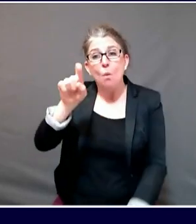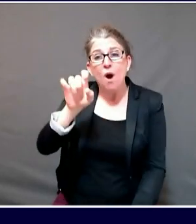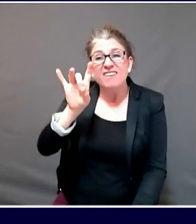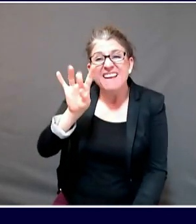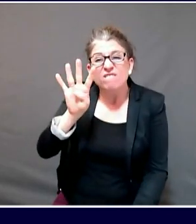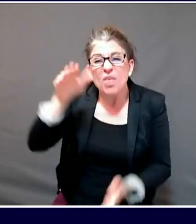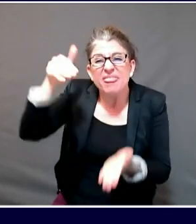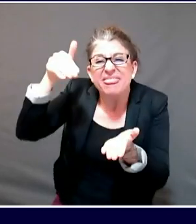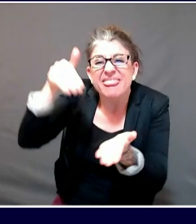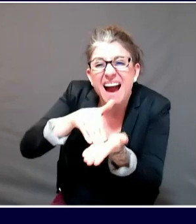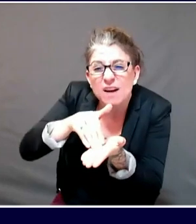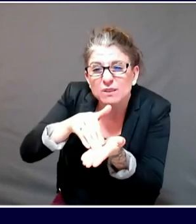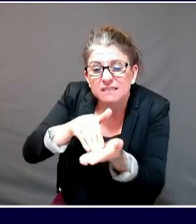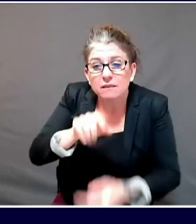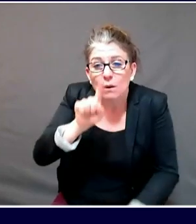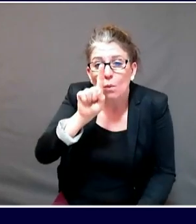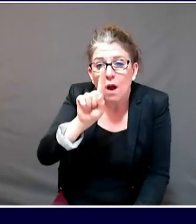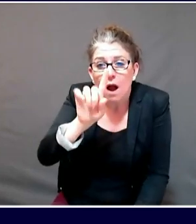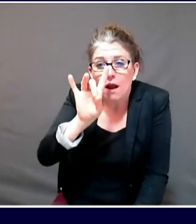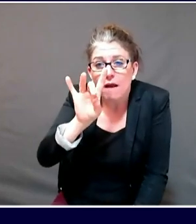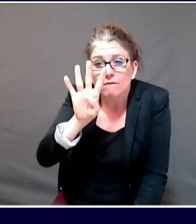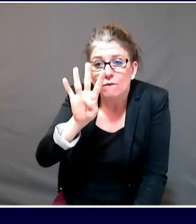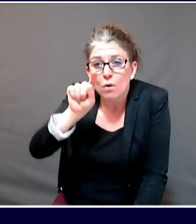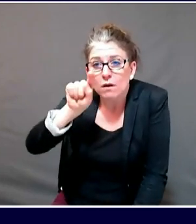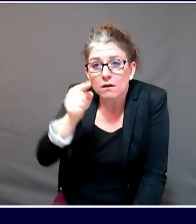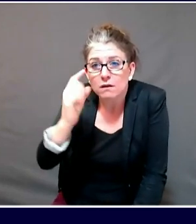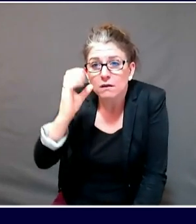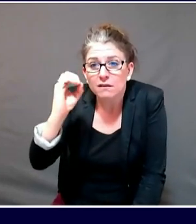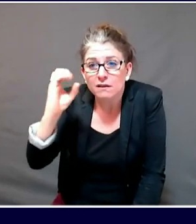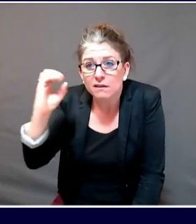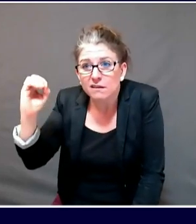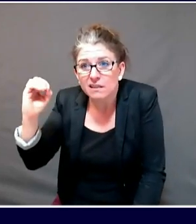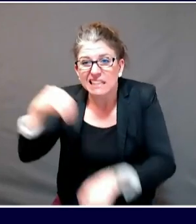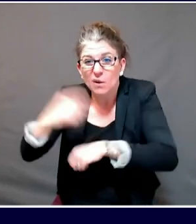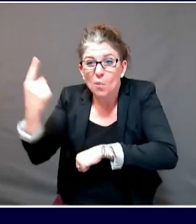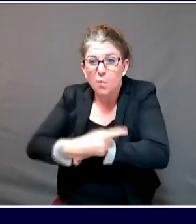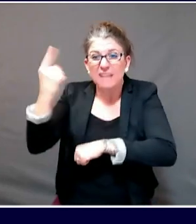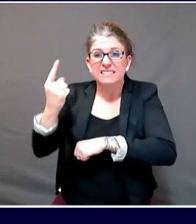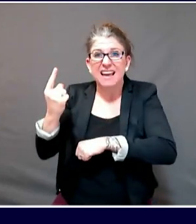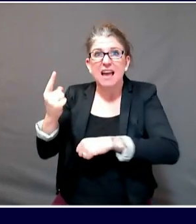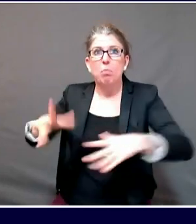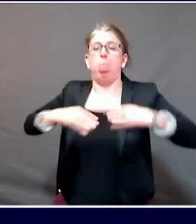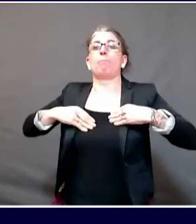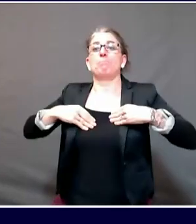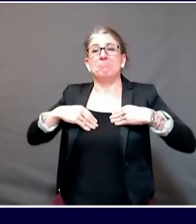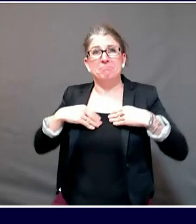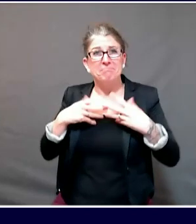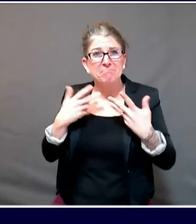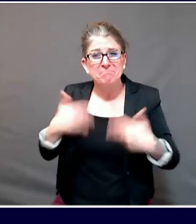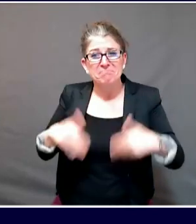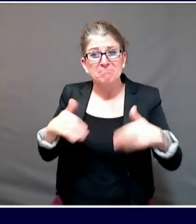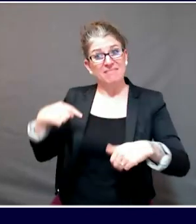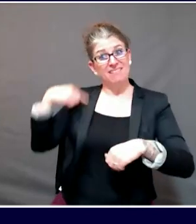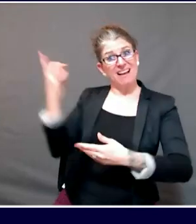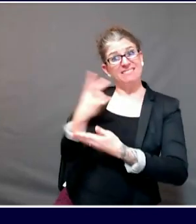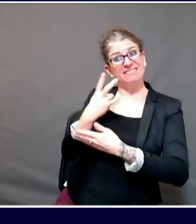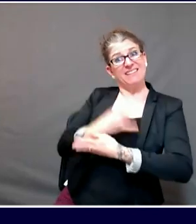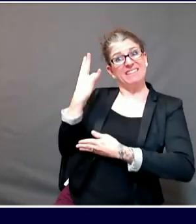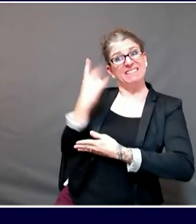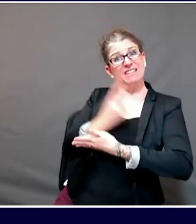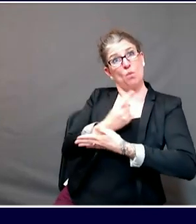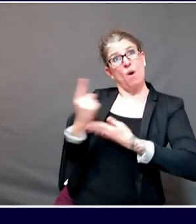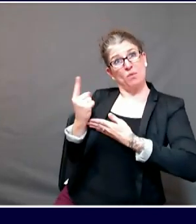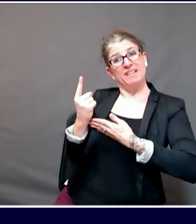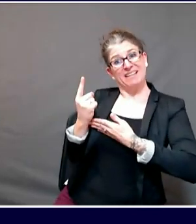over 200,000 new cases of COVID-19 every single day, an increase of 30% from